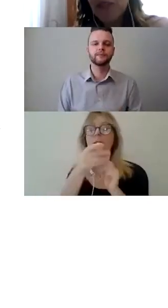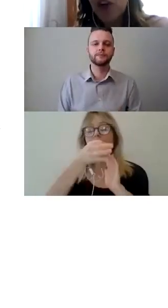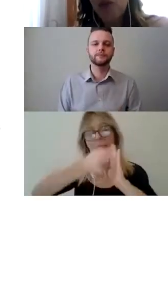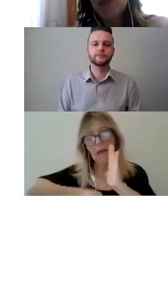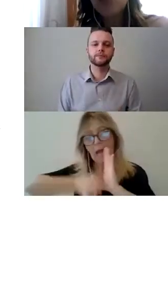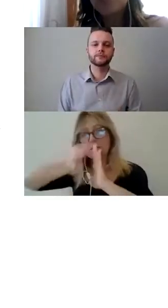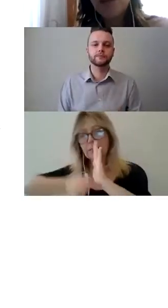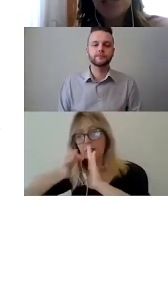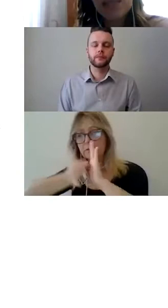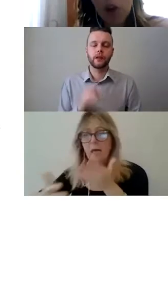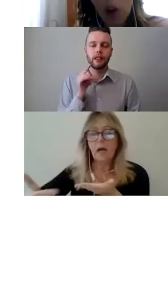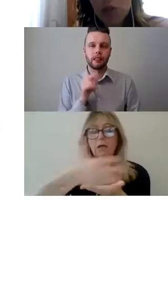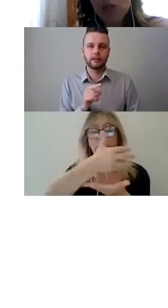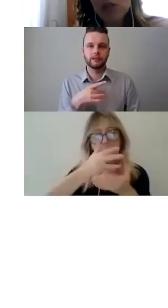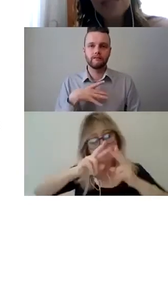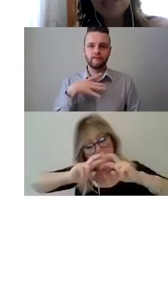Based on data,